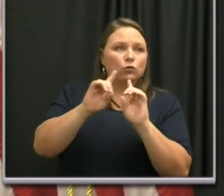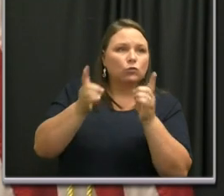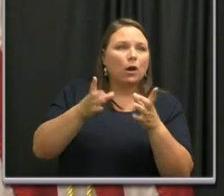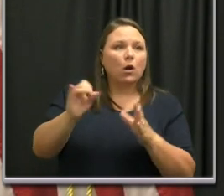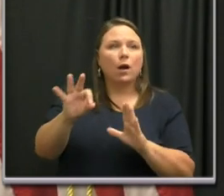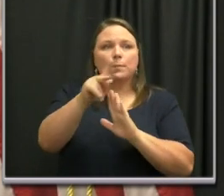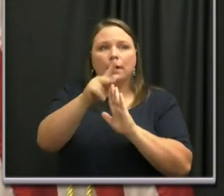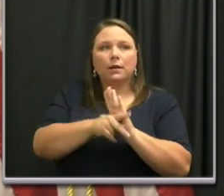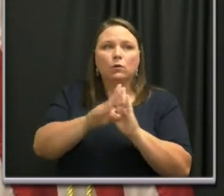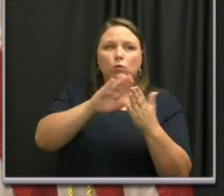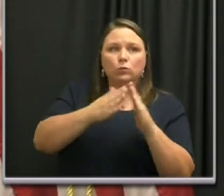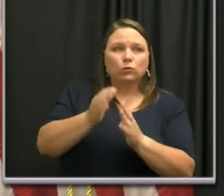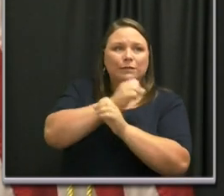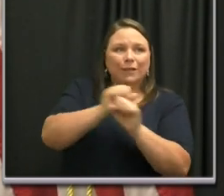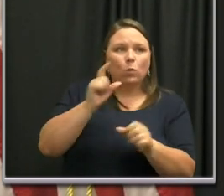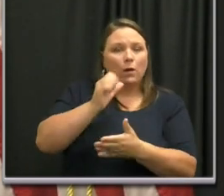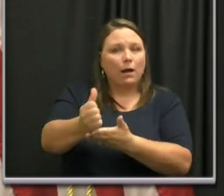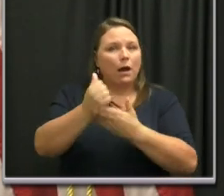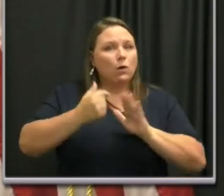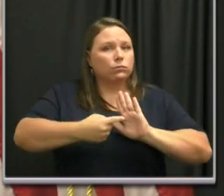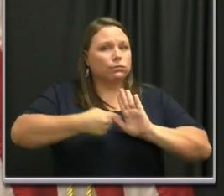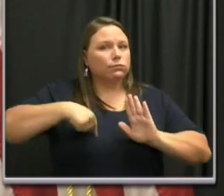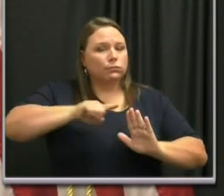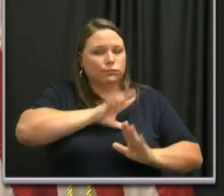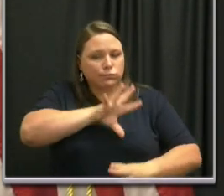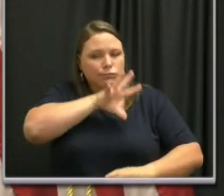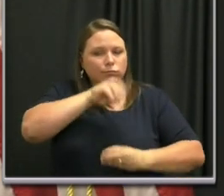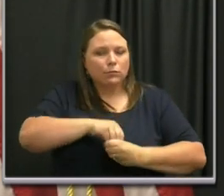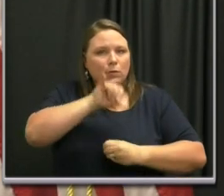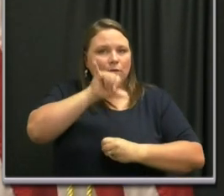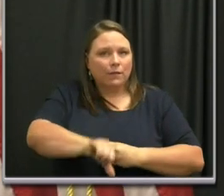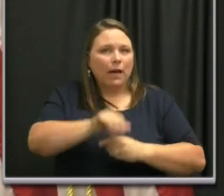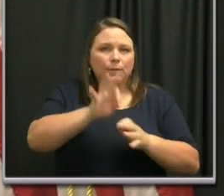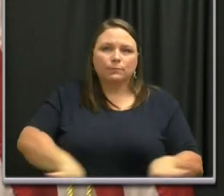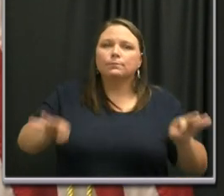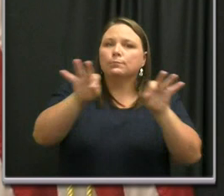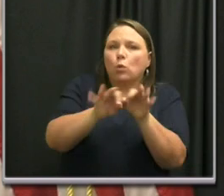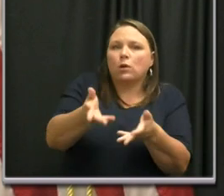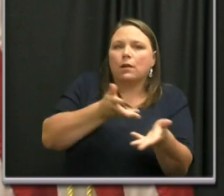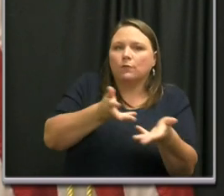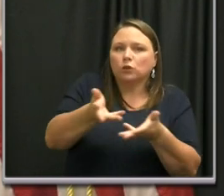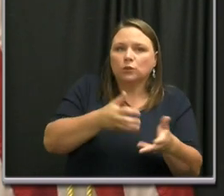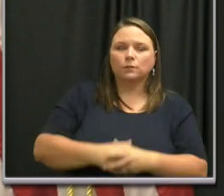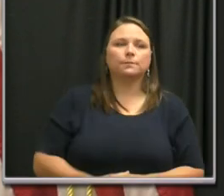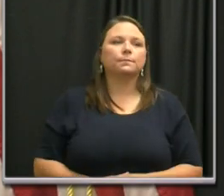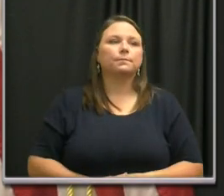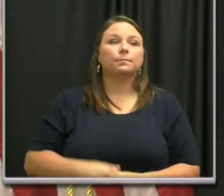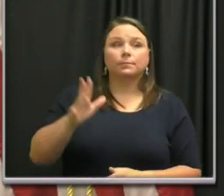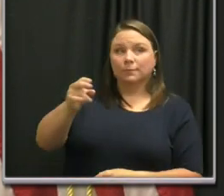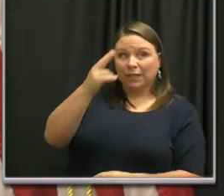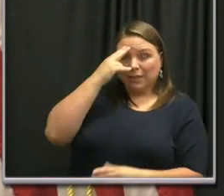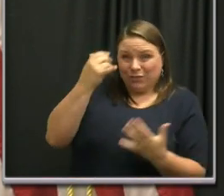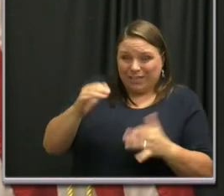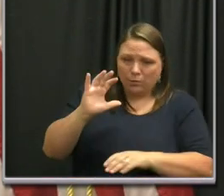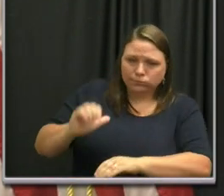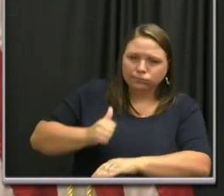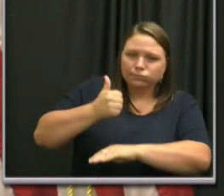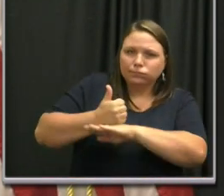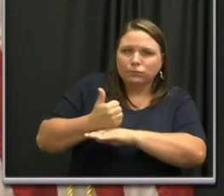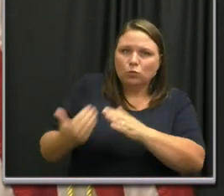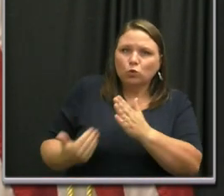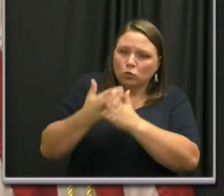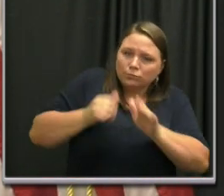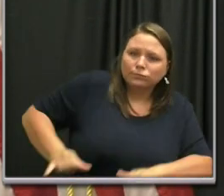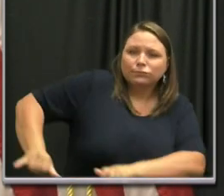will help represent the Mayor's Office in this vital and timely conversation. Nashville can set a new standard in